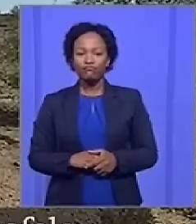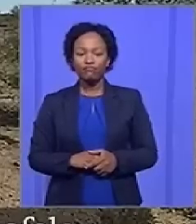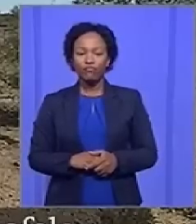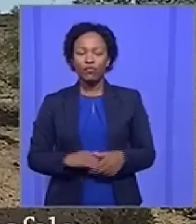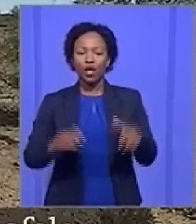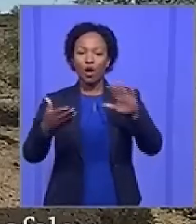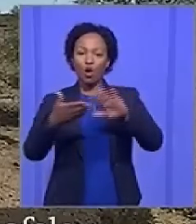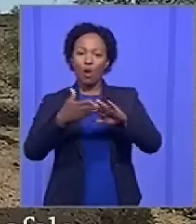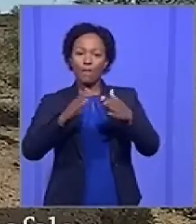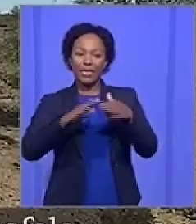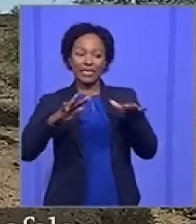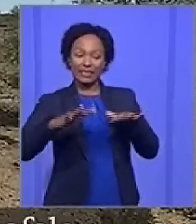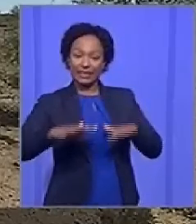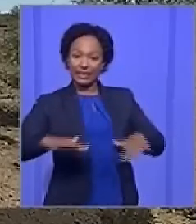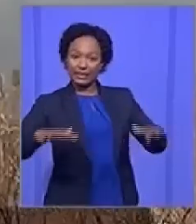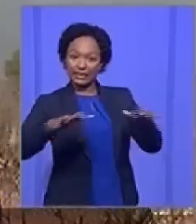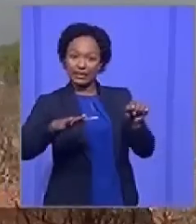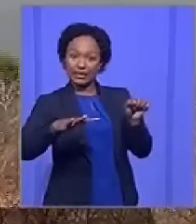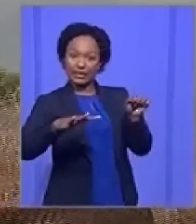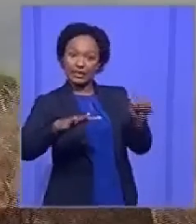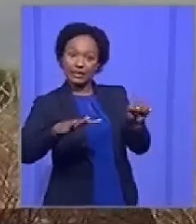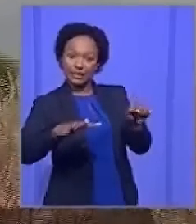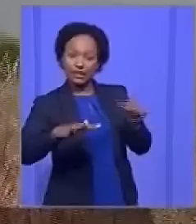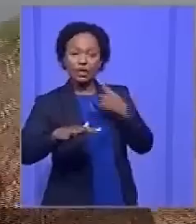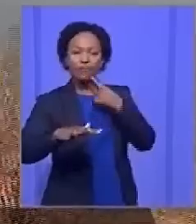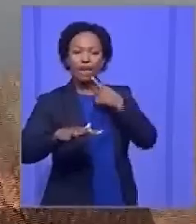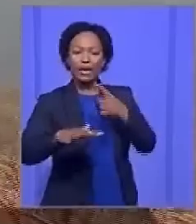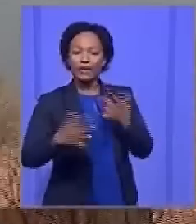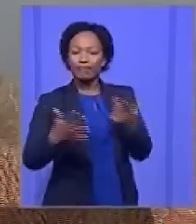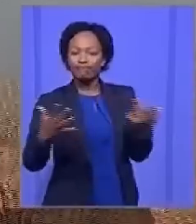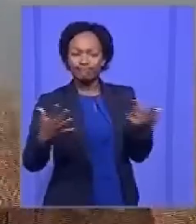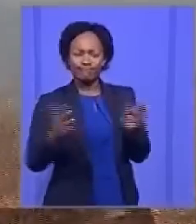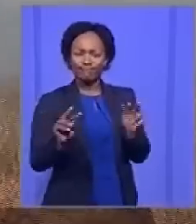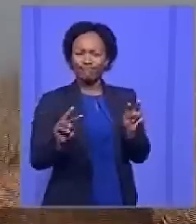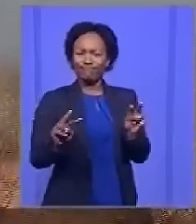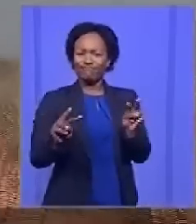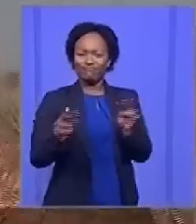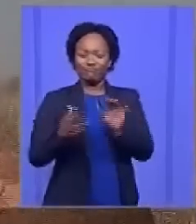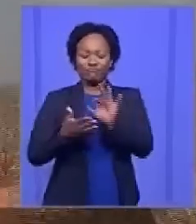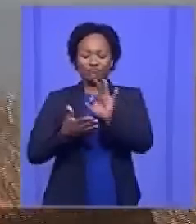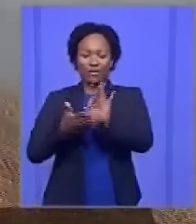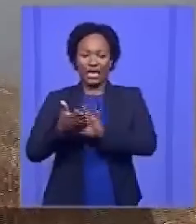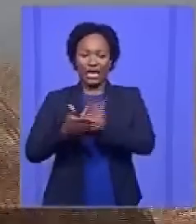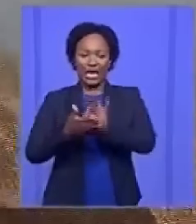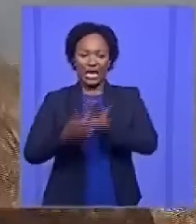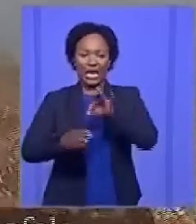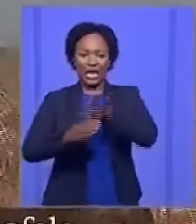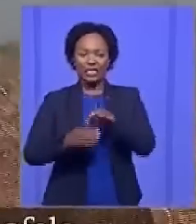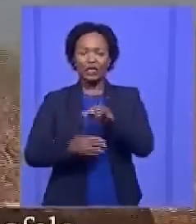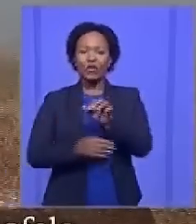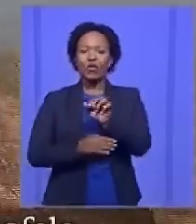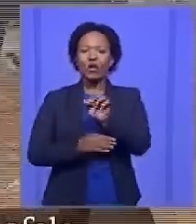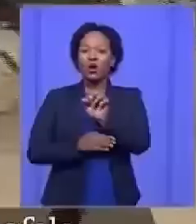Baahi ba morabe wa Makhoi le Masane ba re ba lebeletse dikgetho ka mahlo a mafubedu ka la